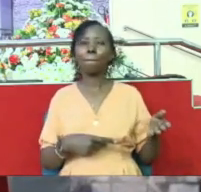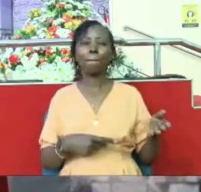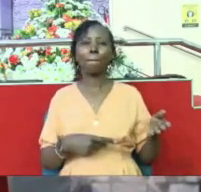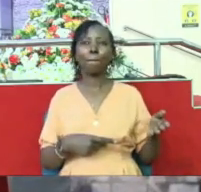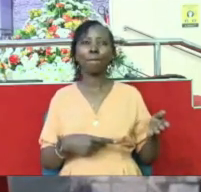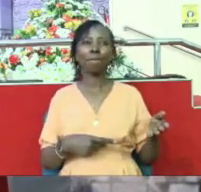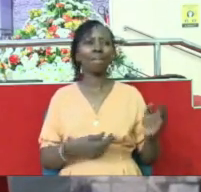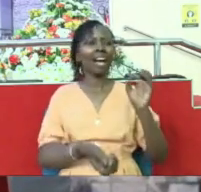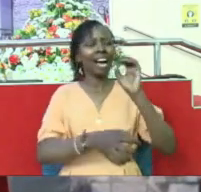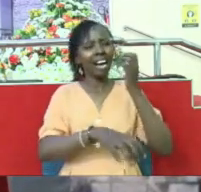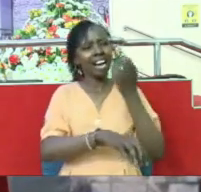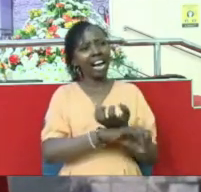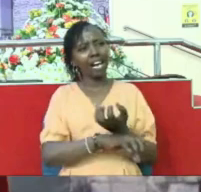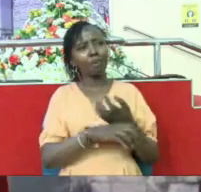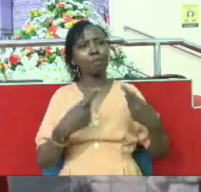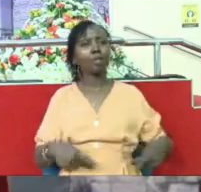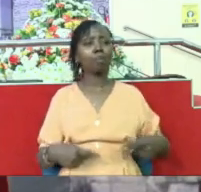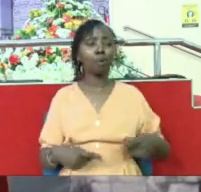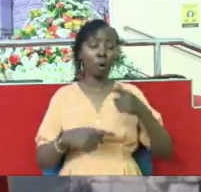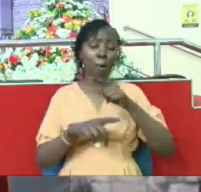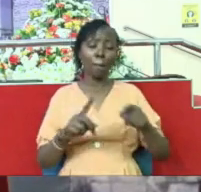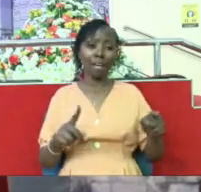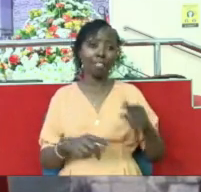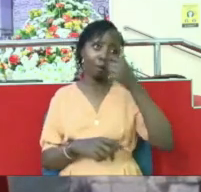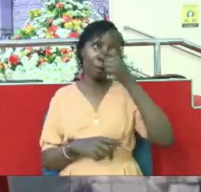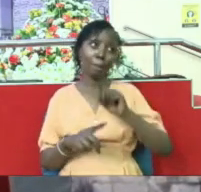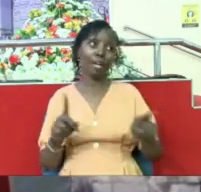because he had promised he would come back to them in person,